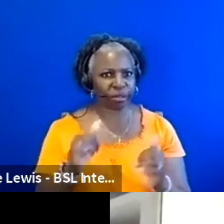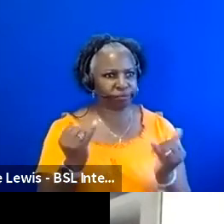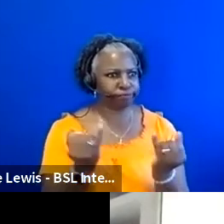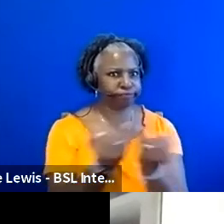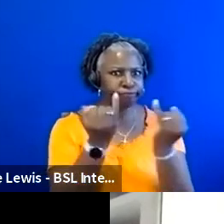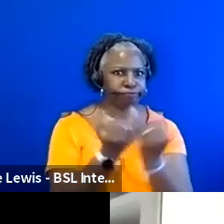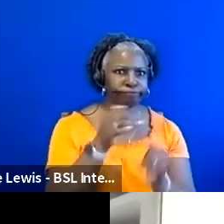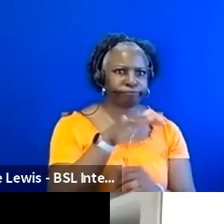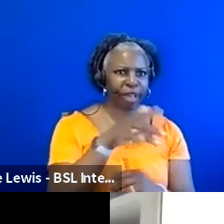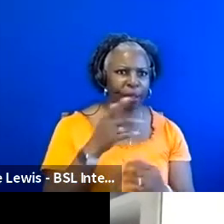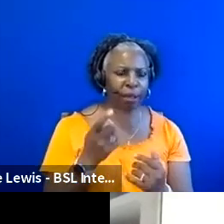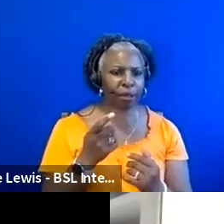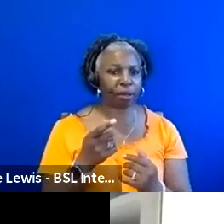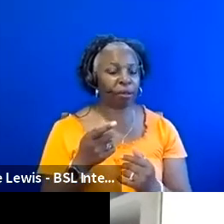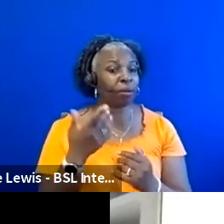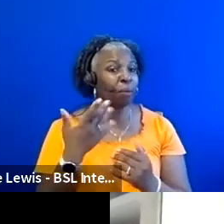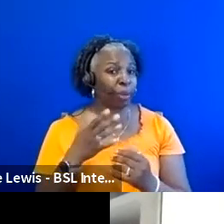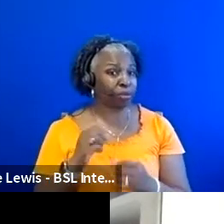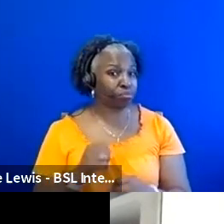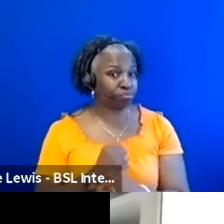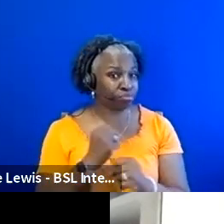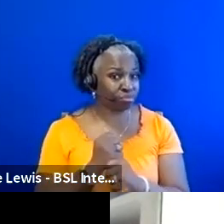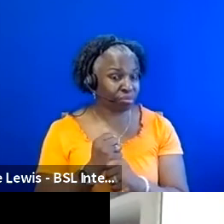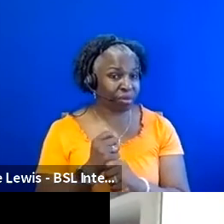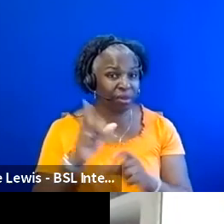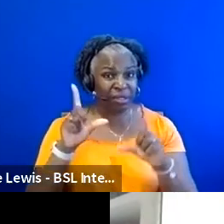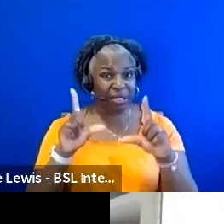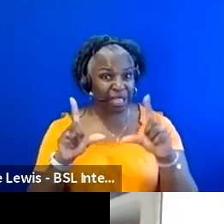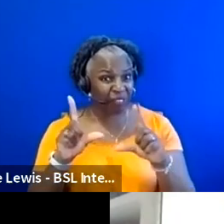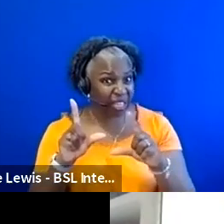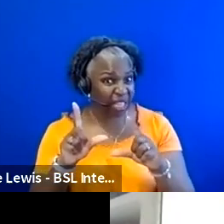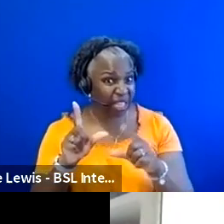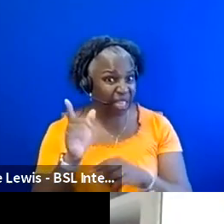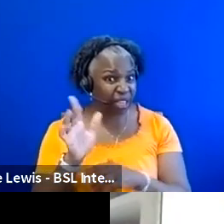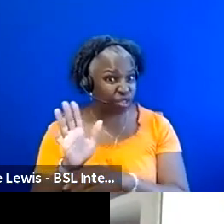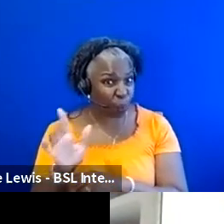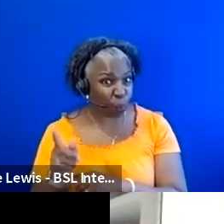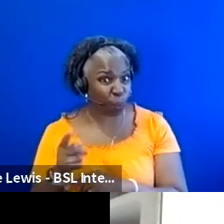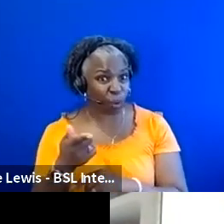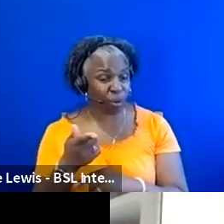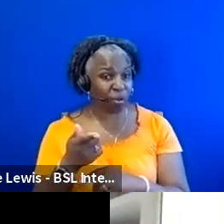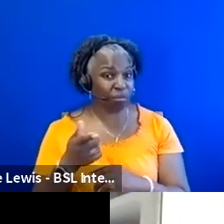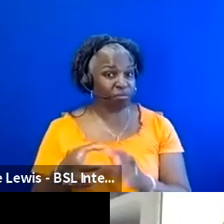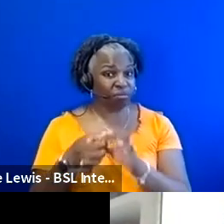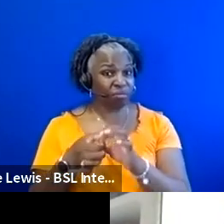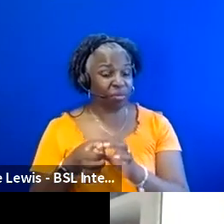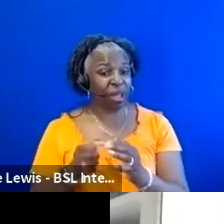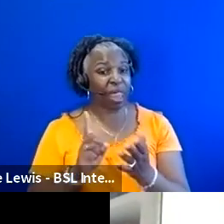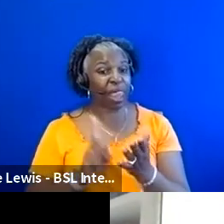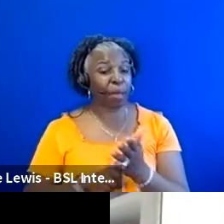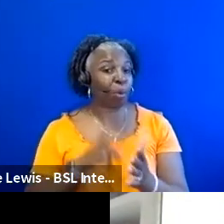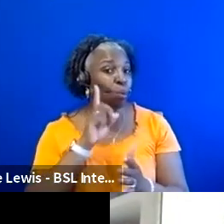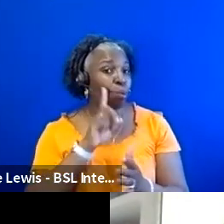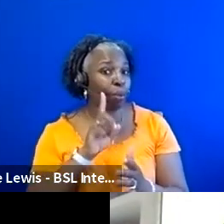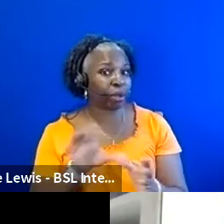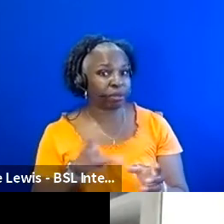has produced television shows focusing on political and civil rights education for Libyan women. And she currently resides in Malta, where she